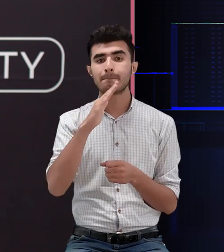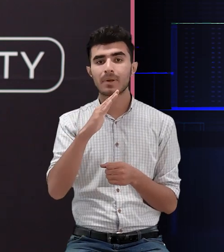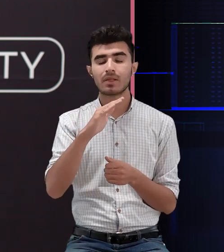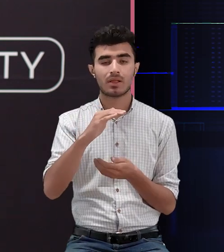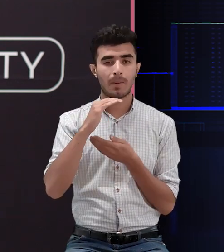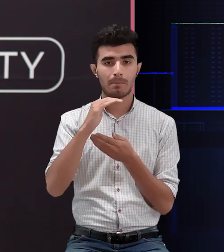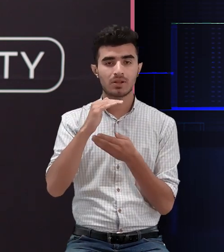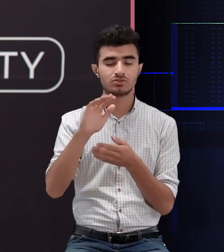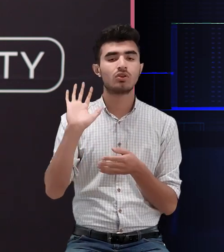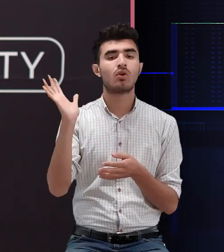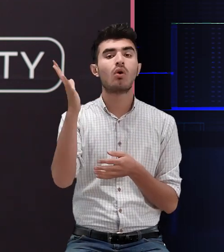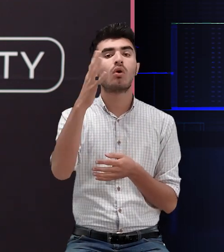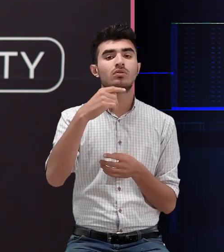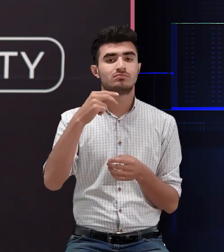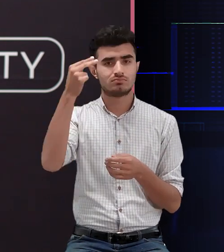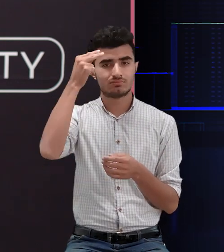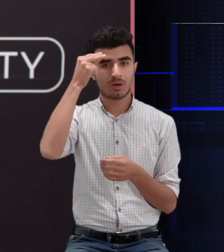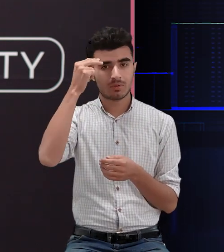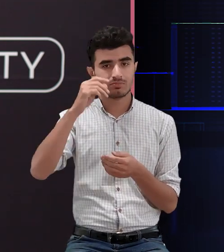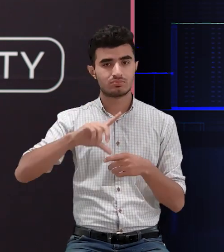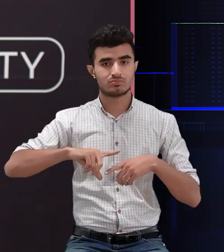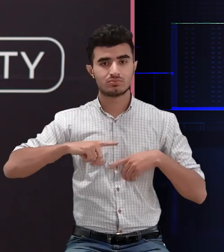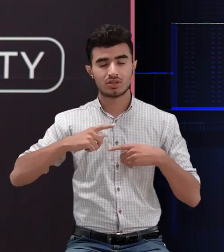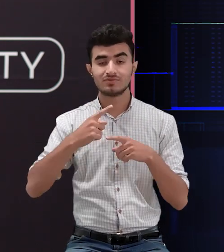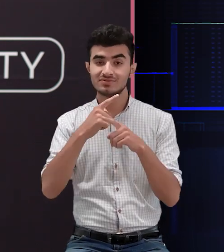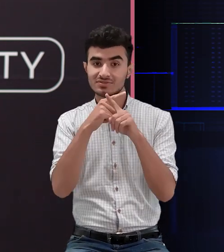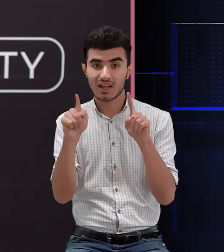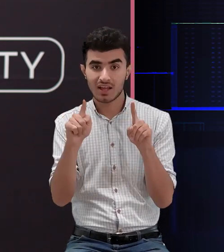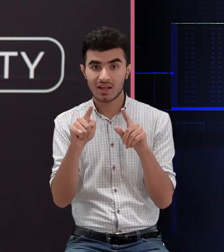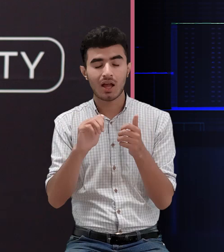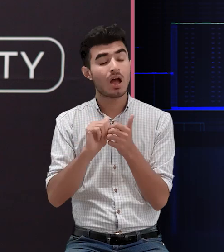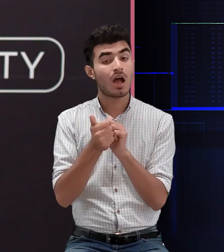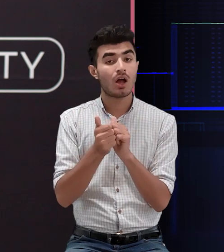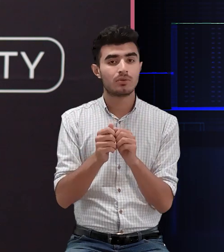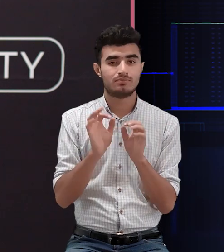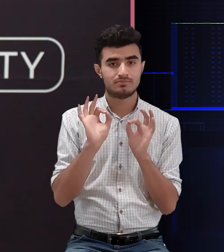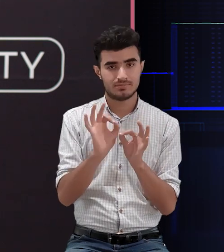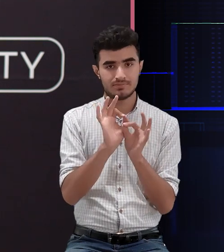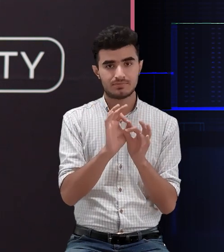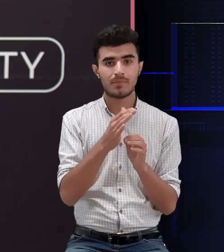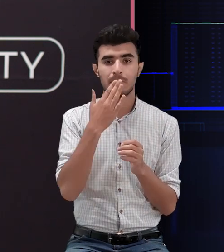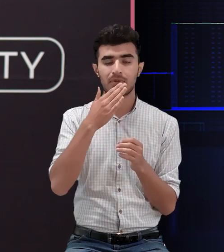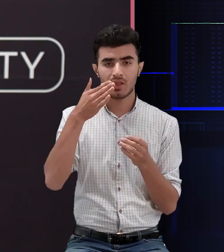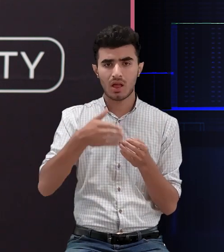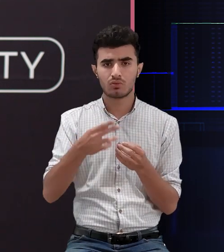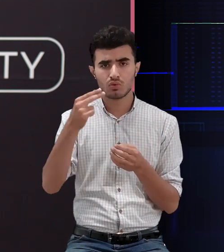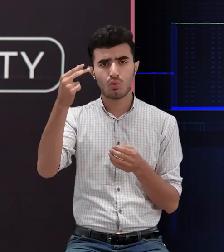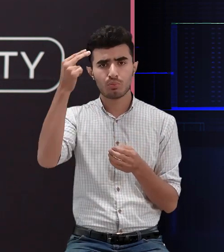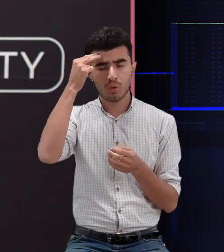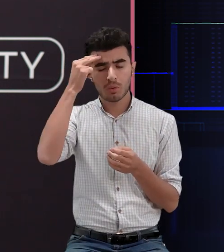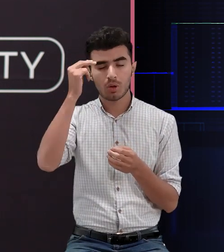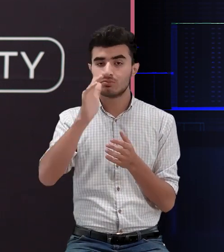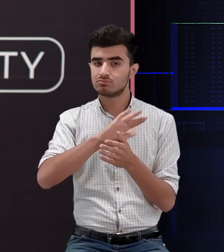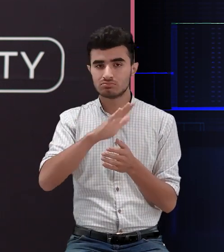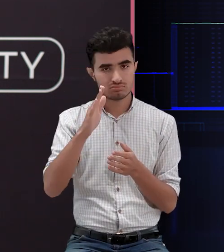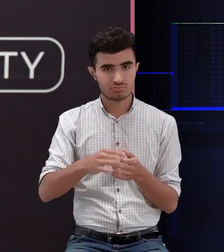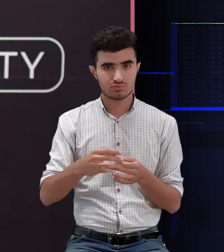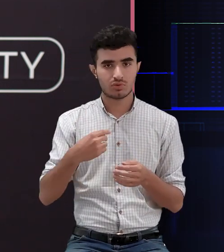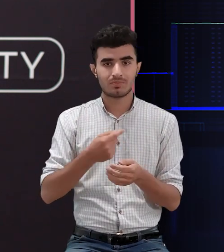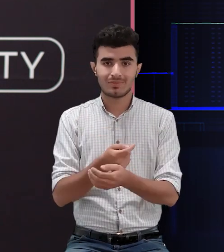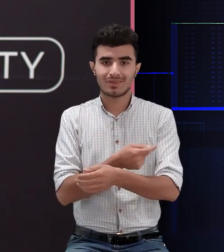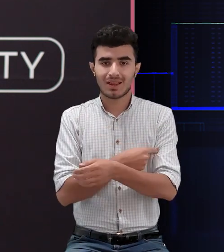neurological difference, as a way of being. So how I look at autism now is not a disease, not an issue, not a